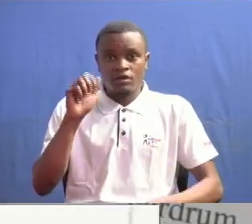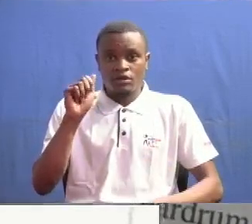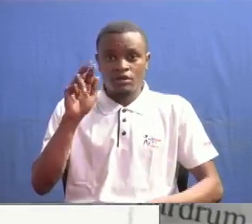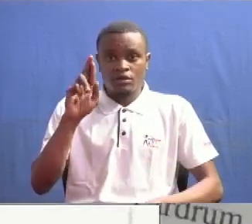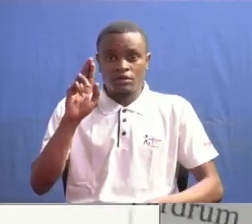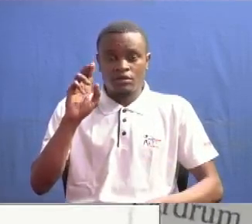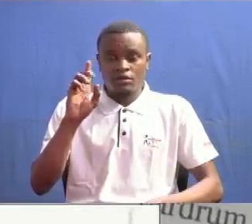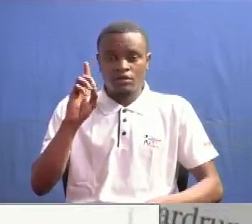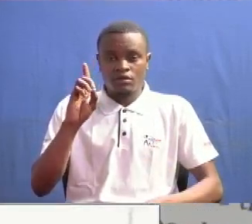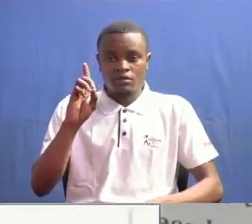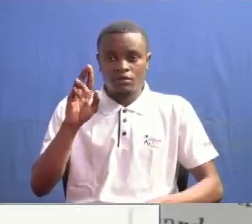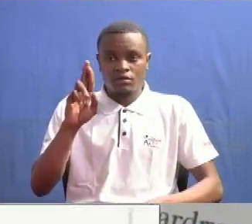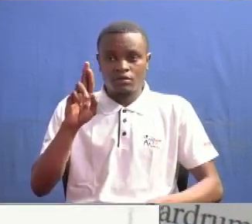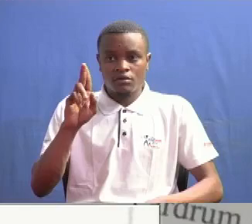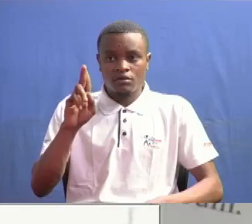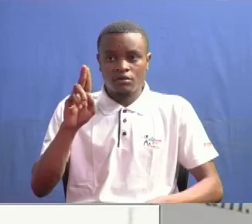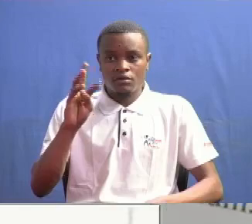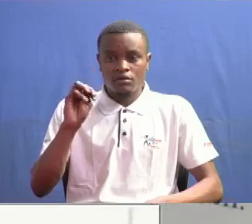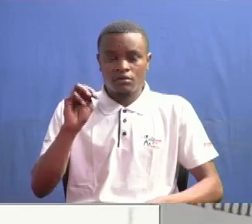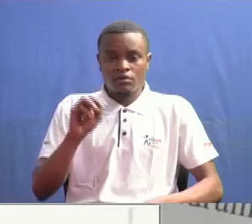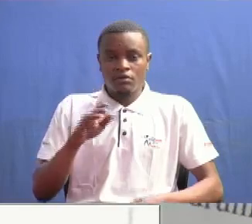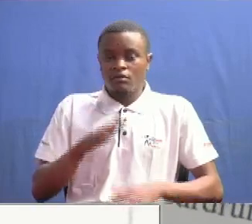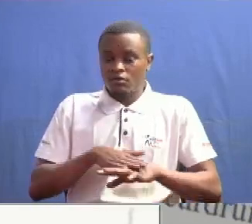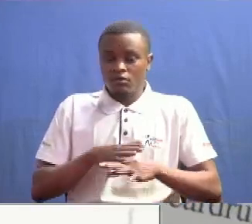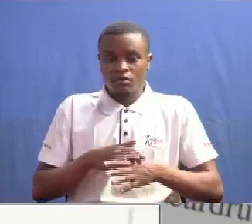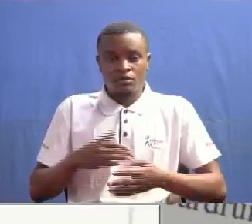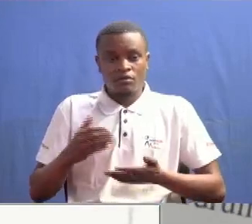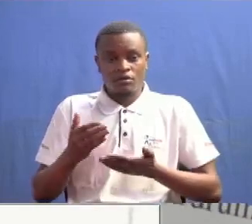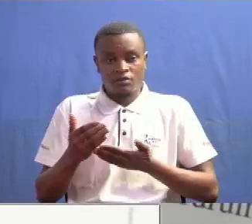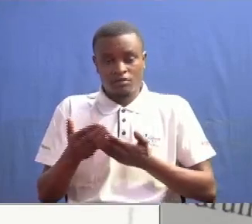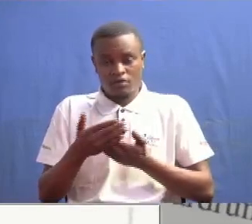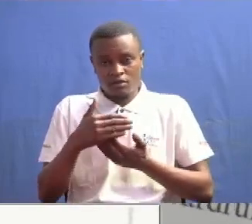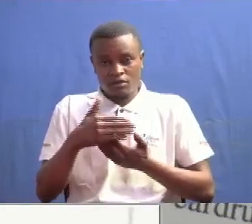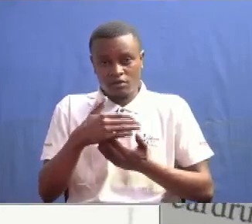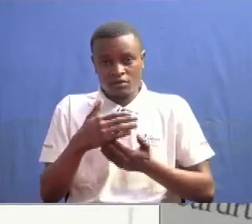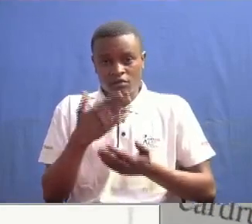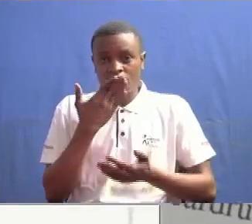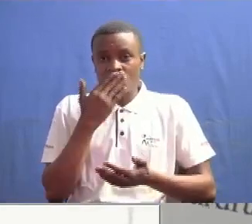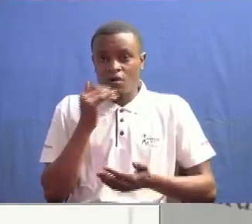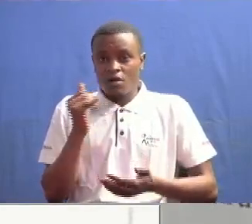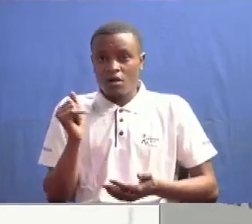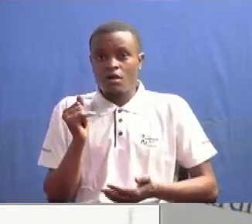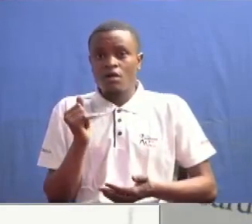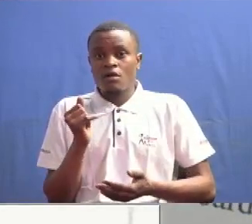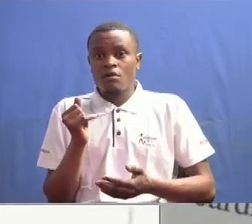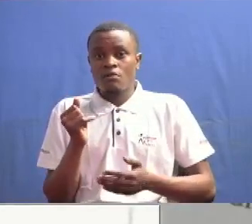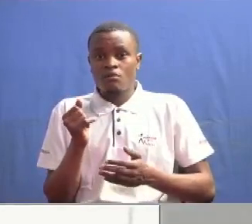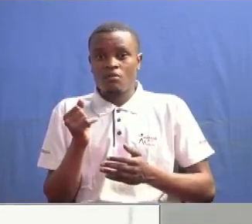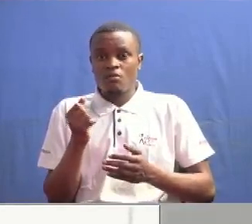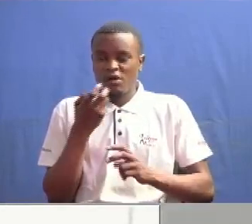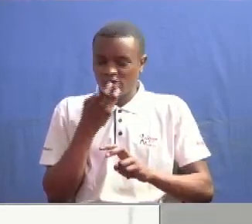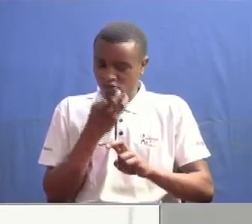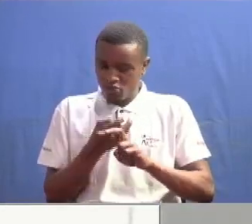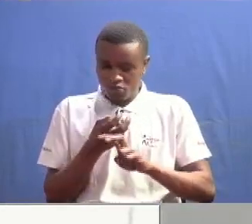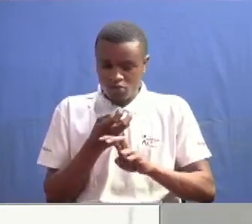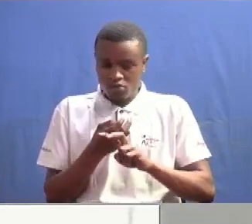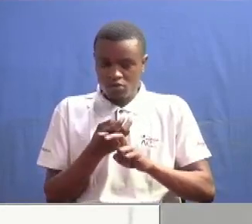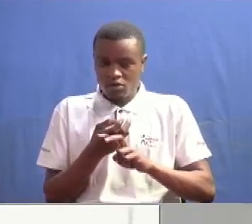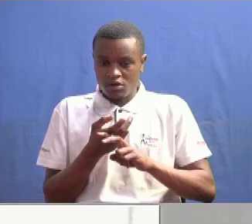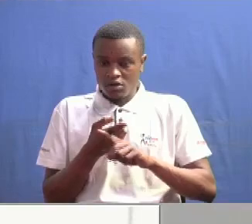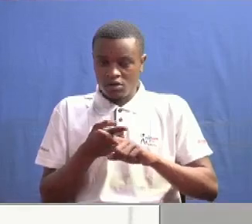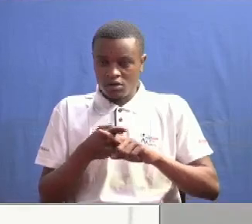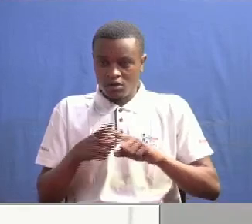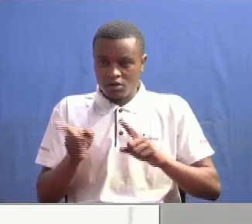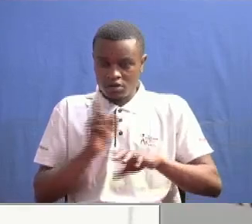it's covered by bone, so it's quite hard for bacteria and infections to get in. However, when it